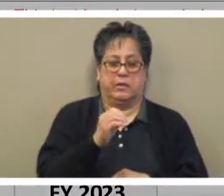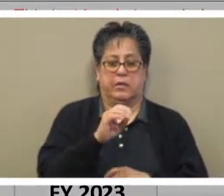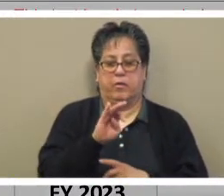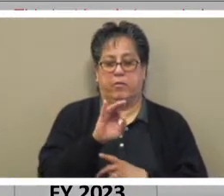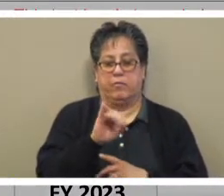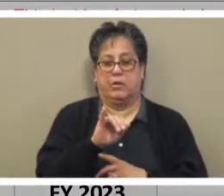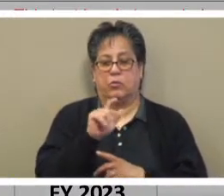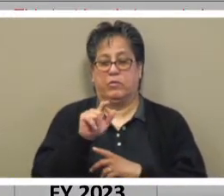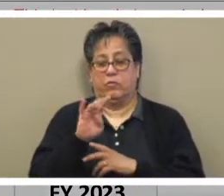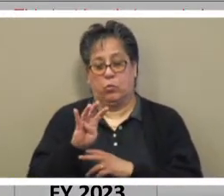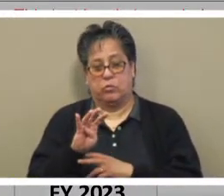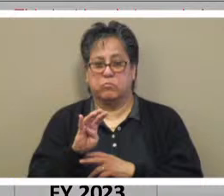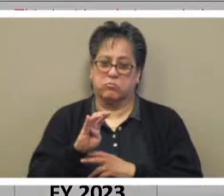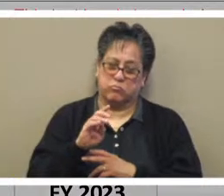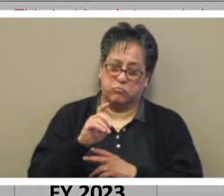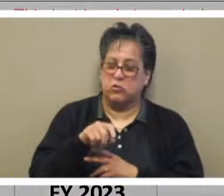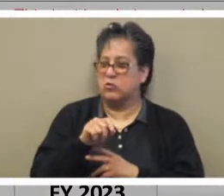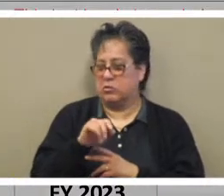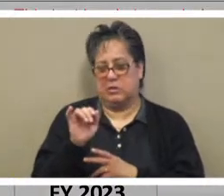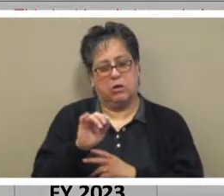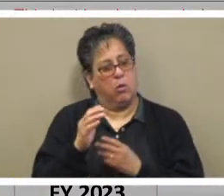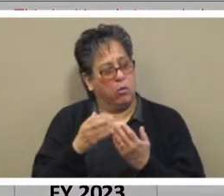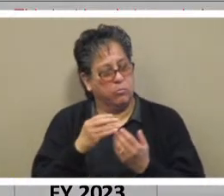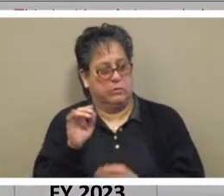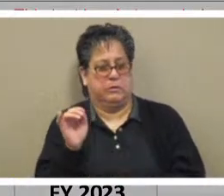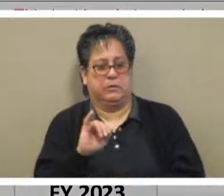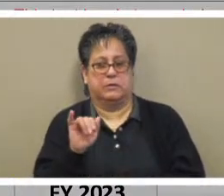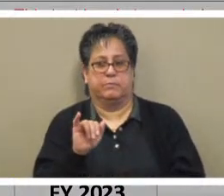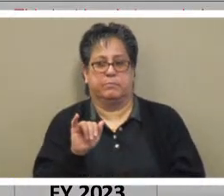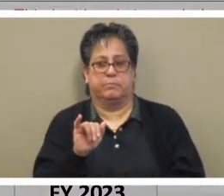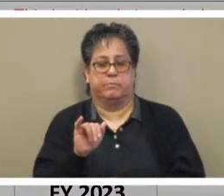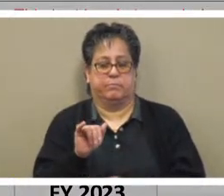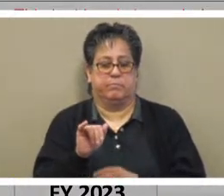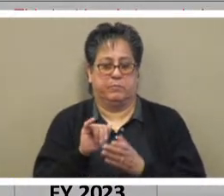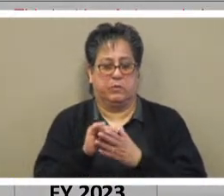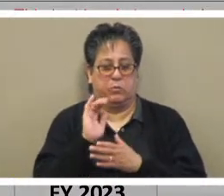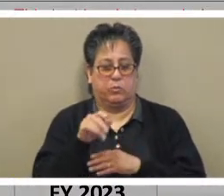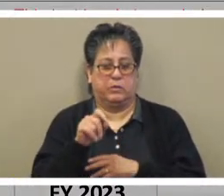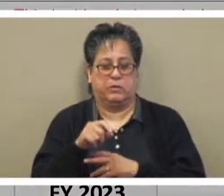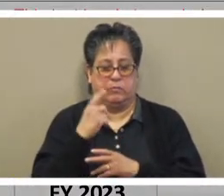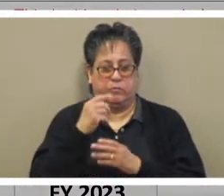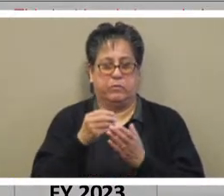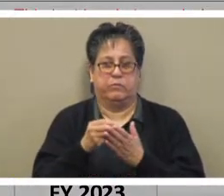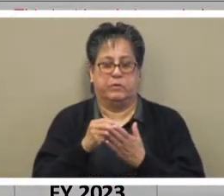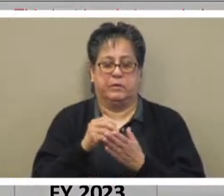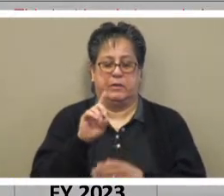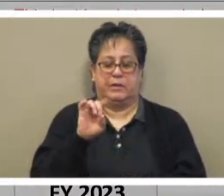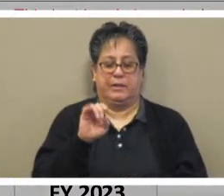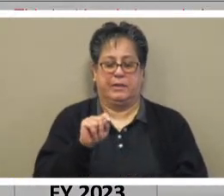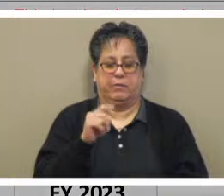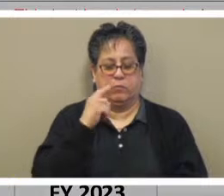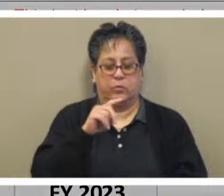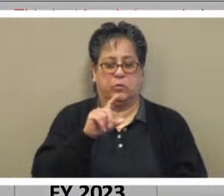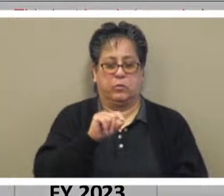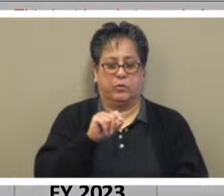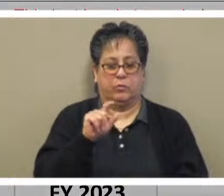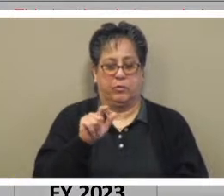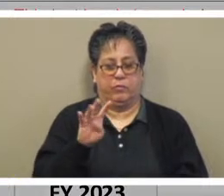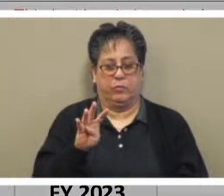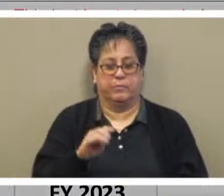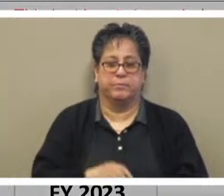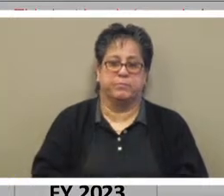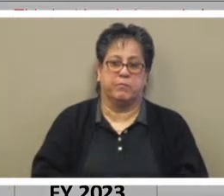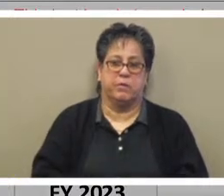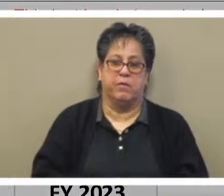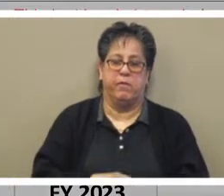FY24, we're on about the same trajectory as far as what amount will be needed to fund, again, that debt payment in FY24. And so